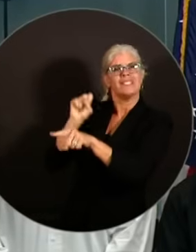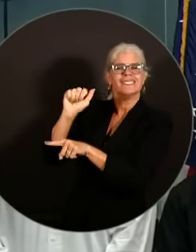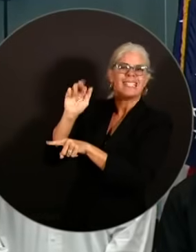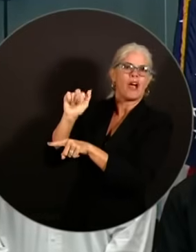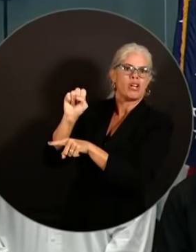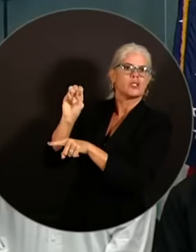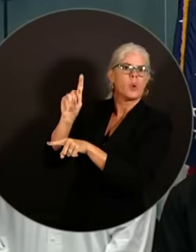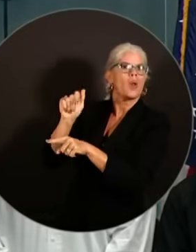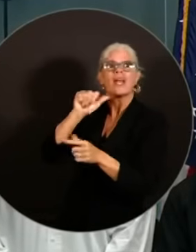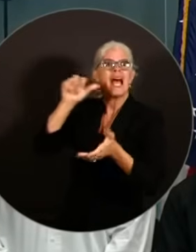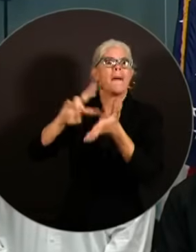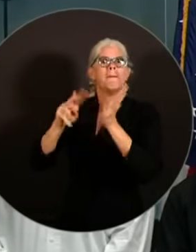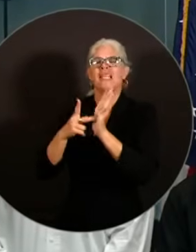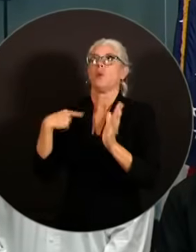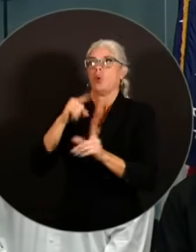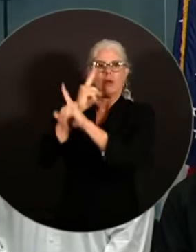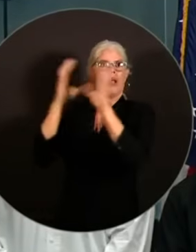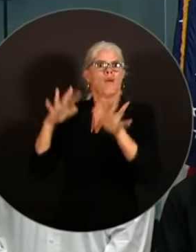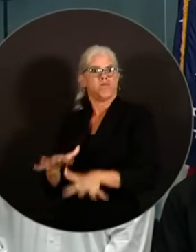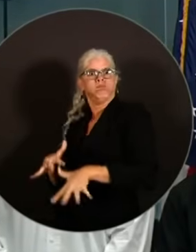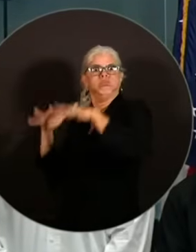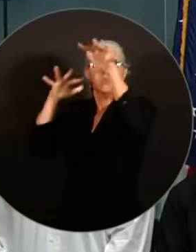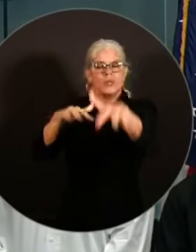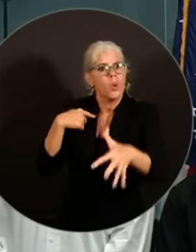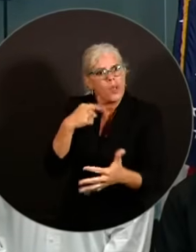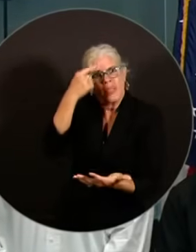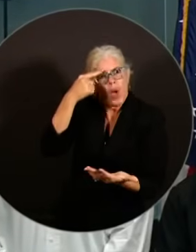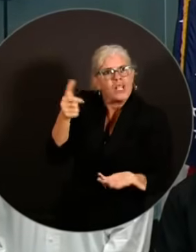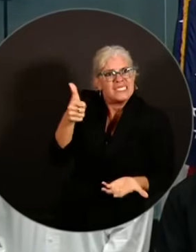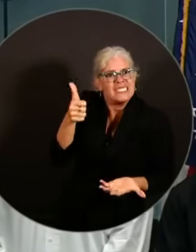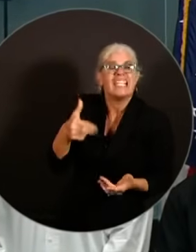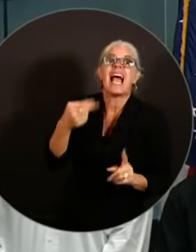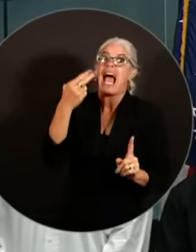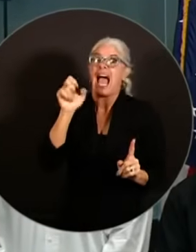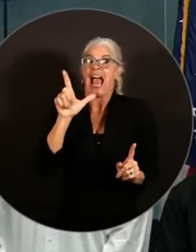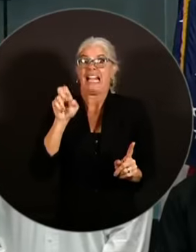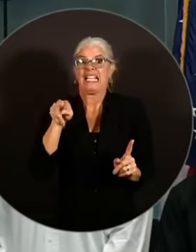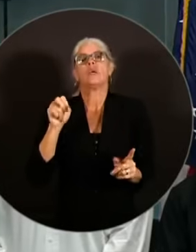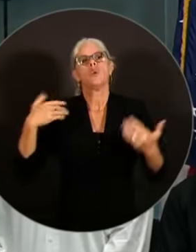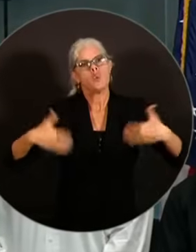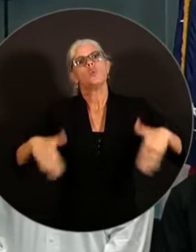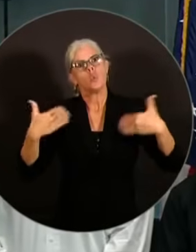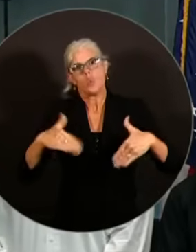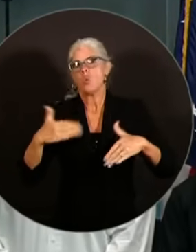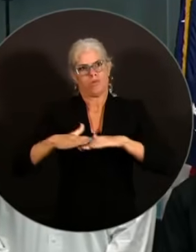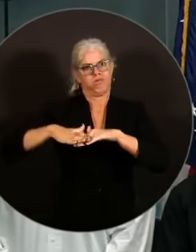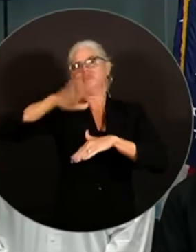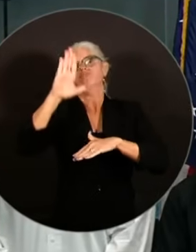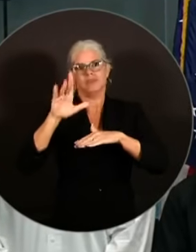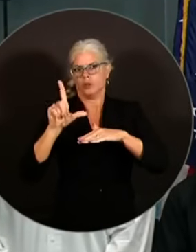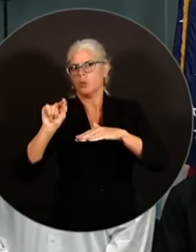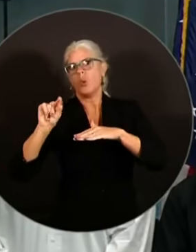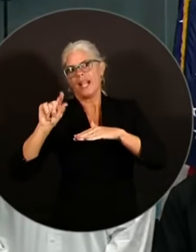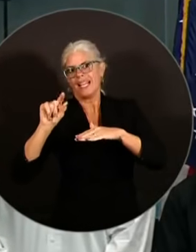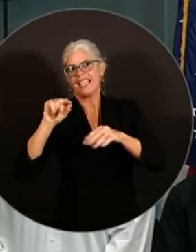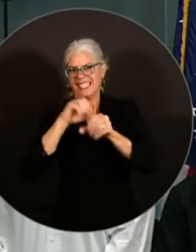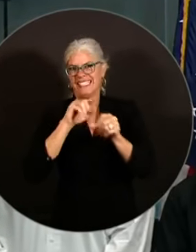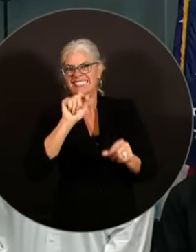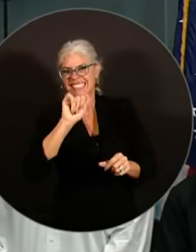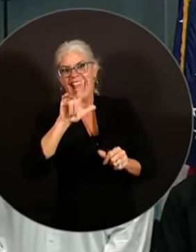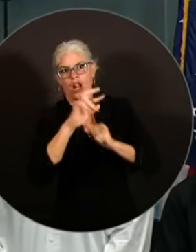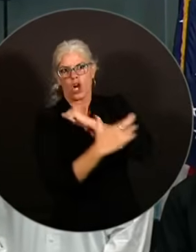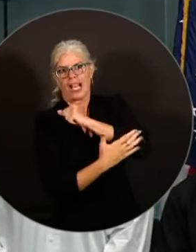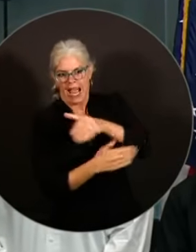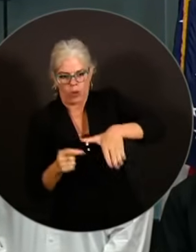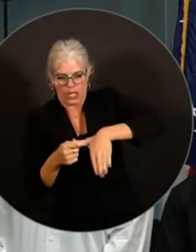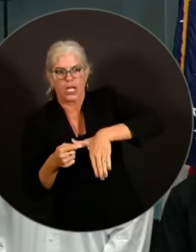like so much more. I think it was 8 to 10 feet. Helene, of course, got almost to 20 in Taylor County. And then I think the